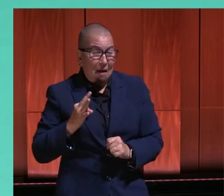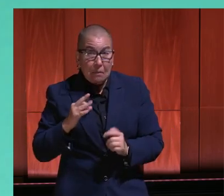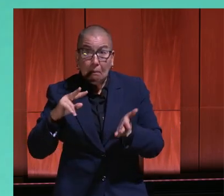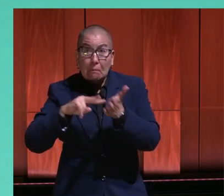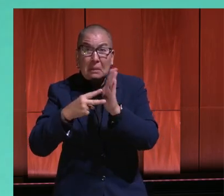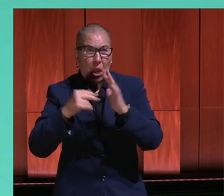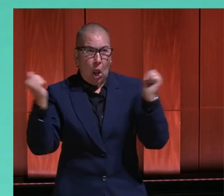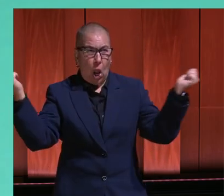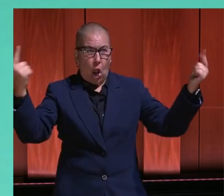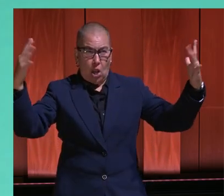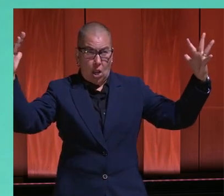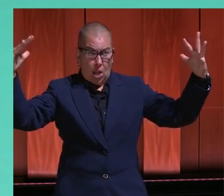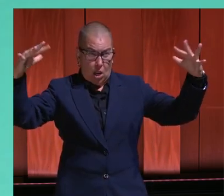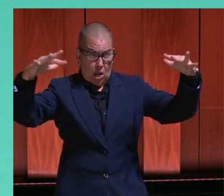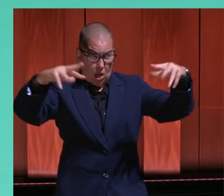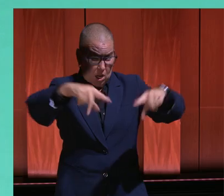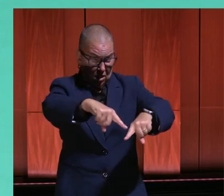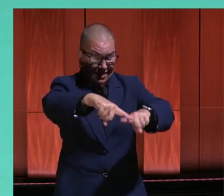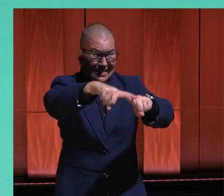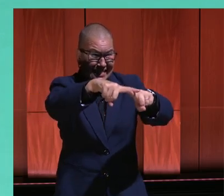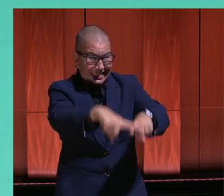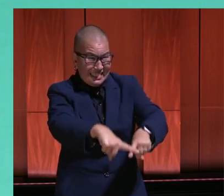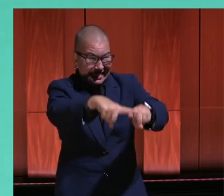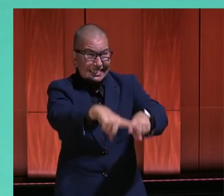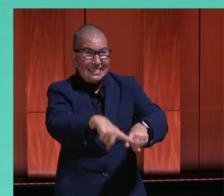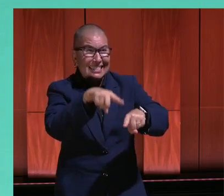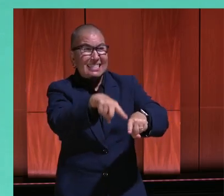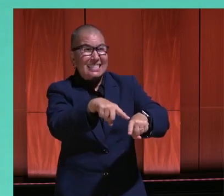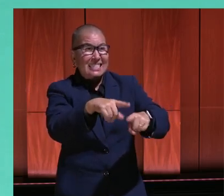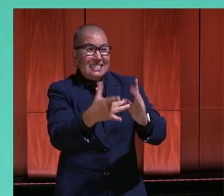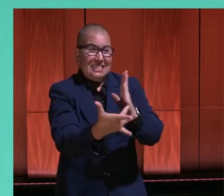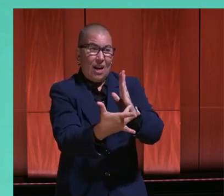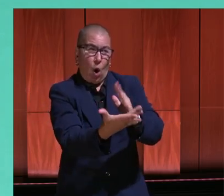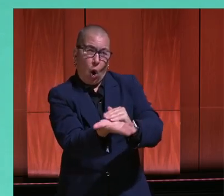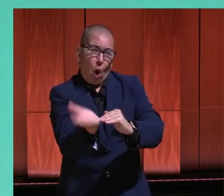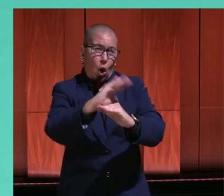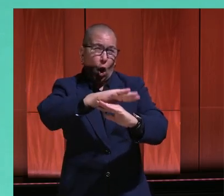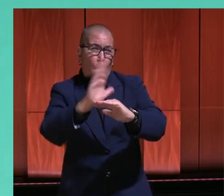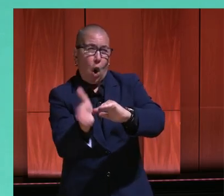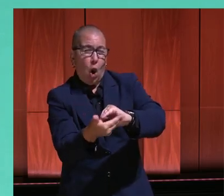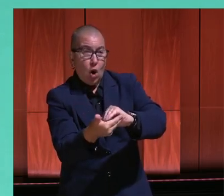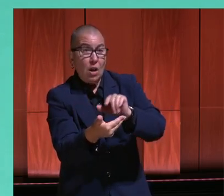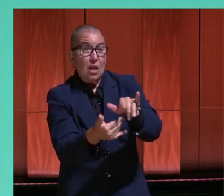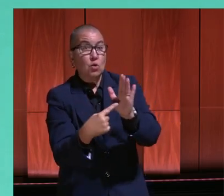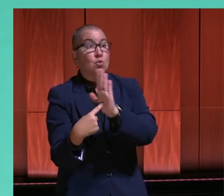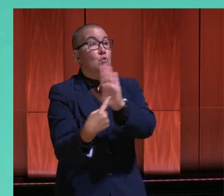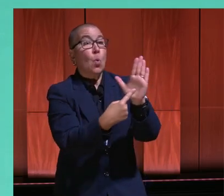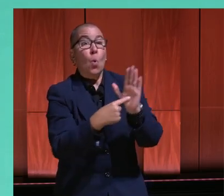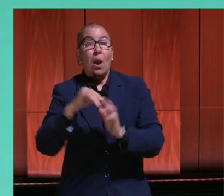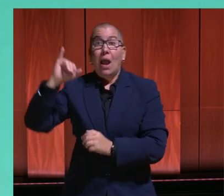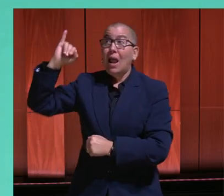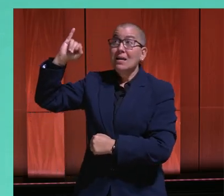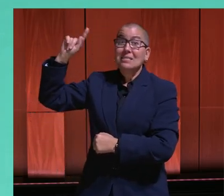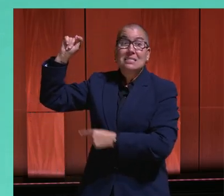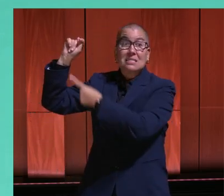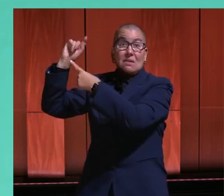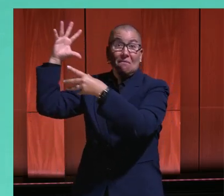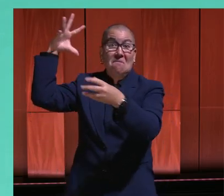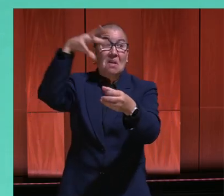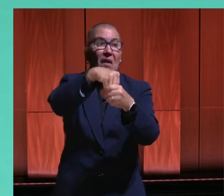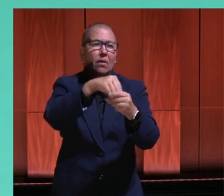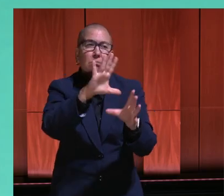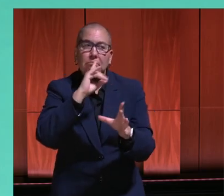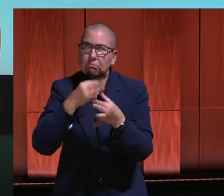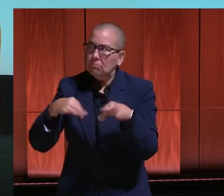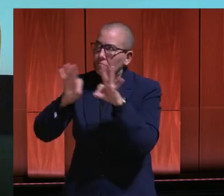build IT's operational credibility and just the positive image IT brings a university.